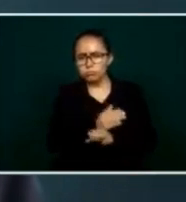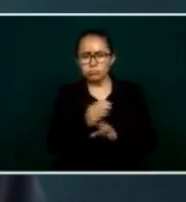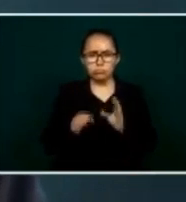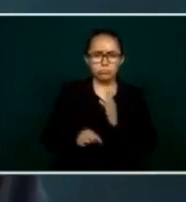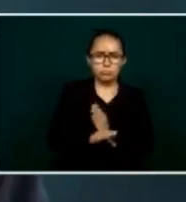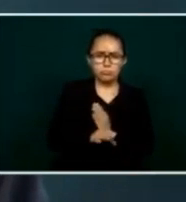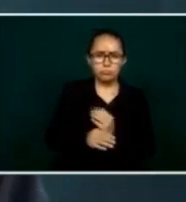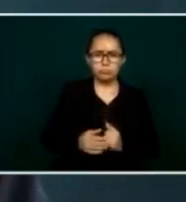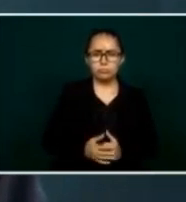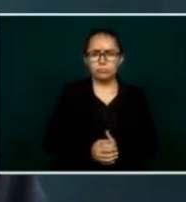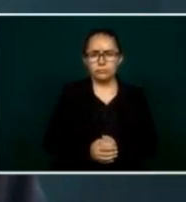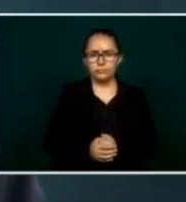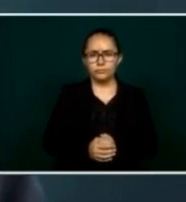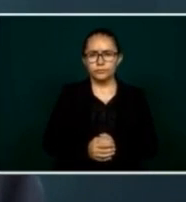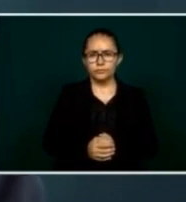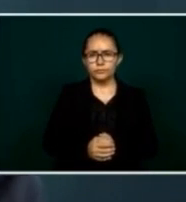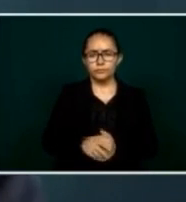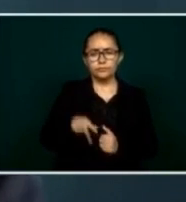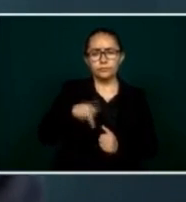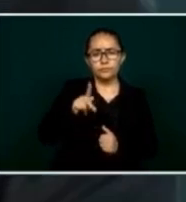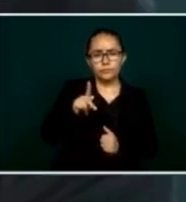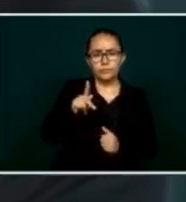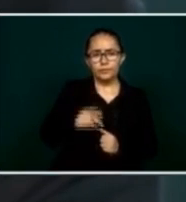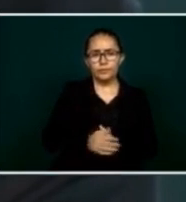We could mention other acts,